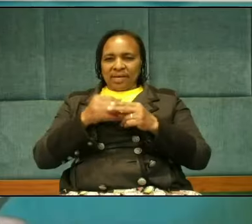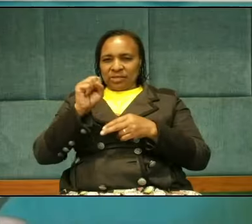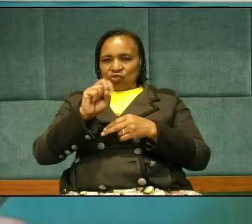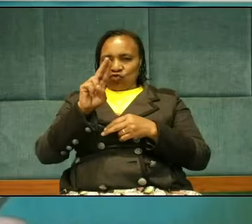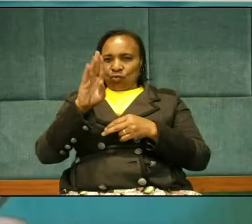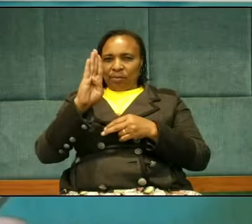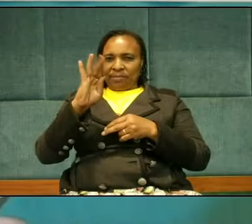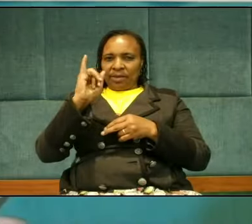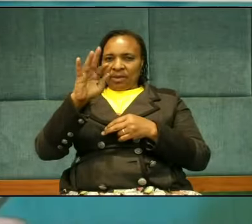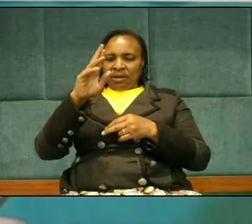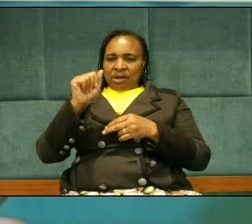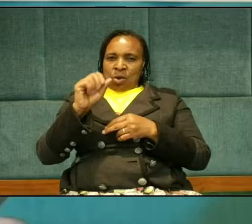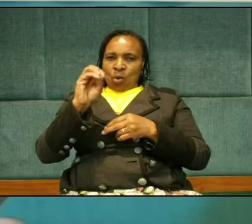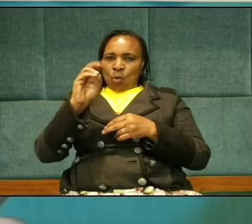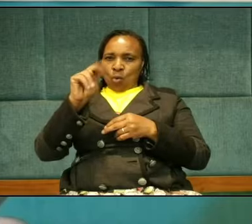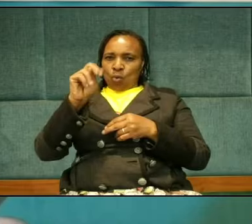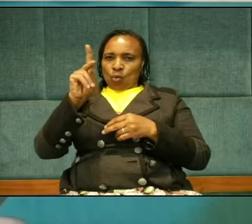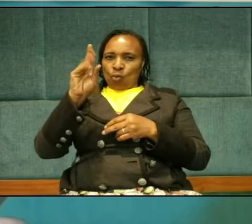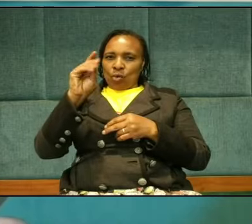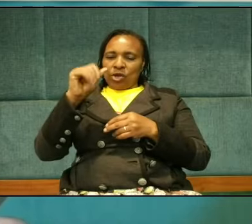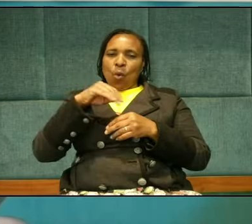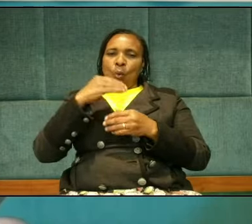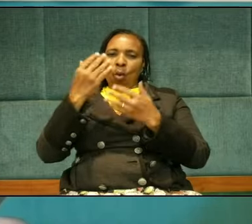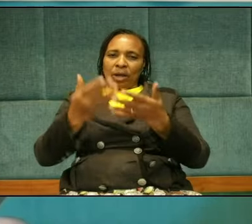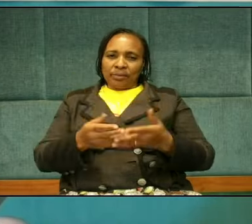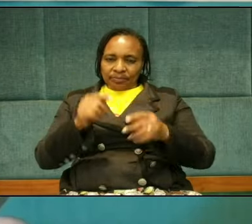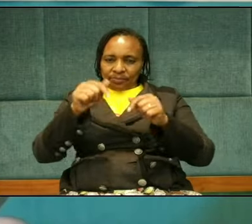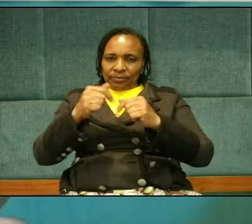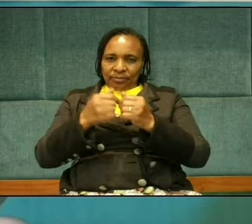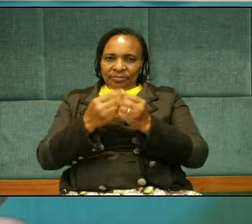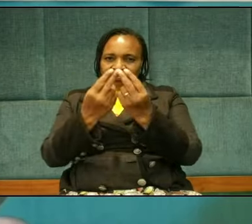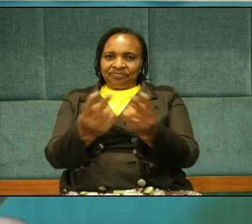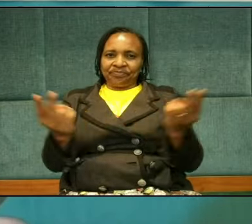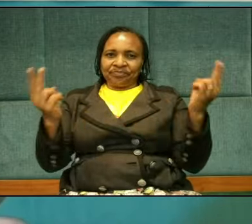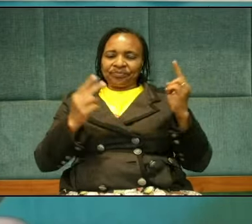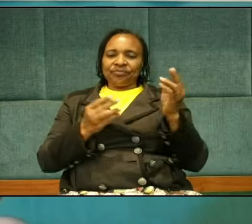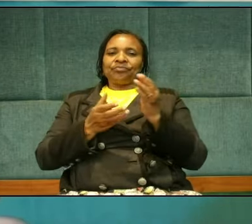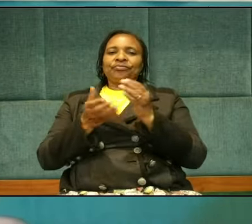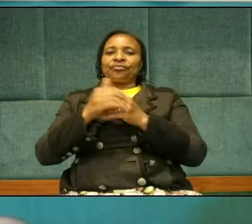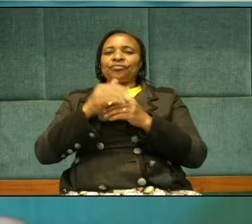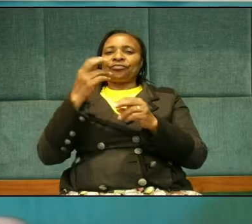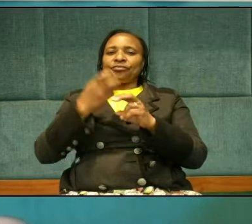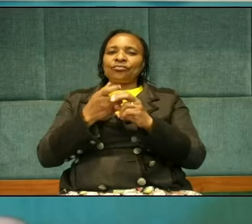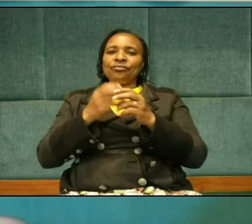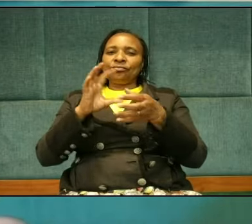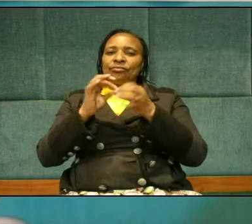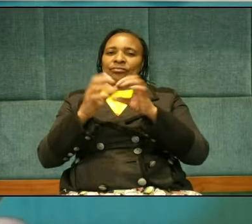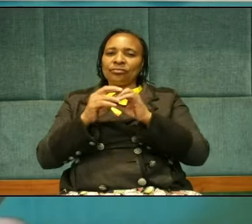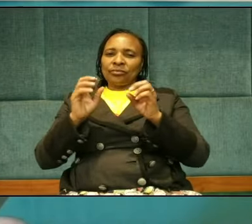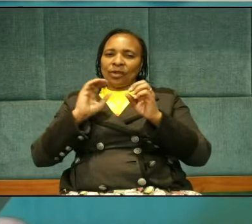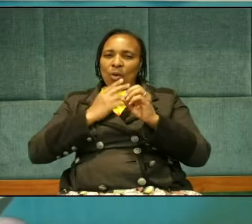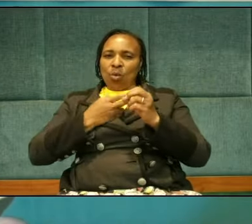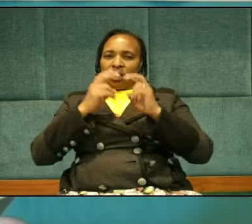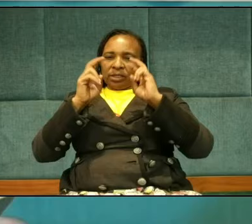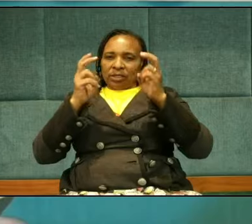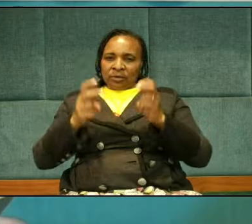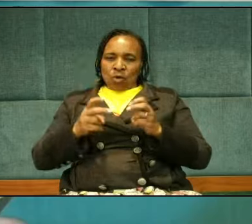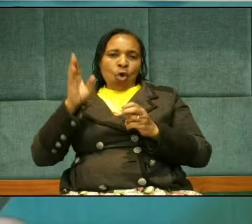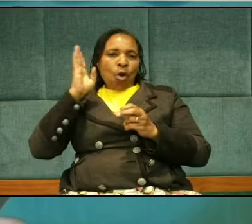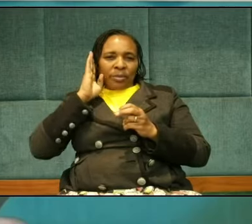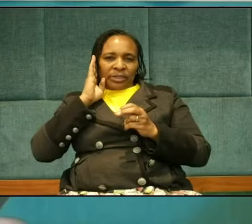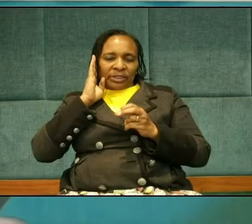Sabira Kundi, and welcome to today's panel, the Cornerstone Connections. Our title is Obedience